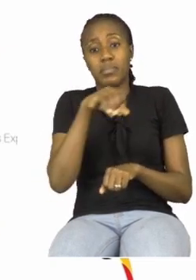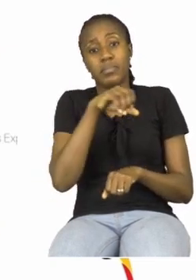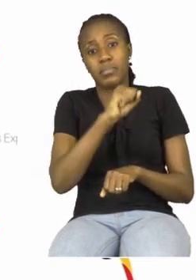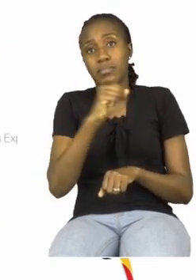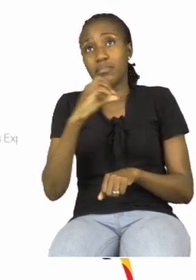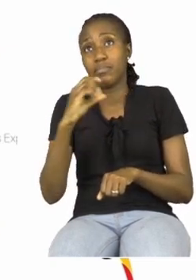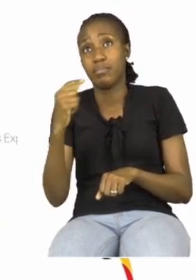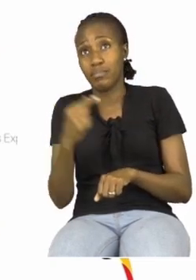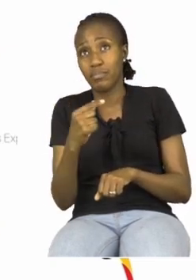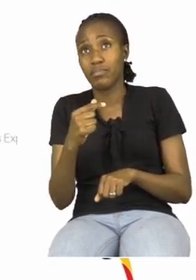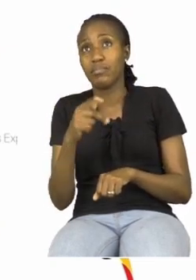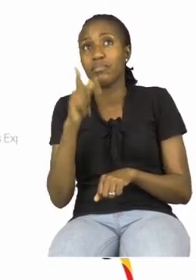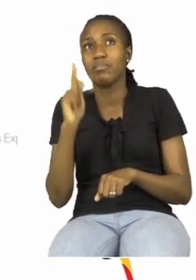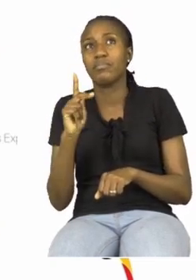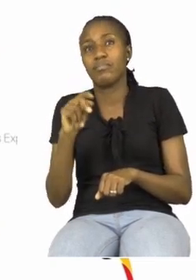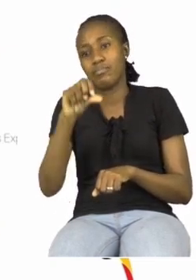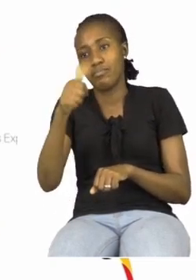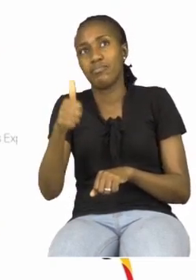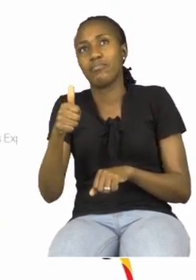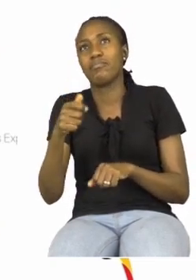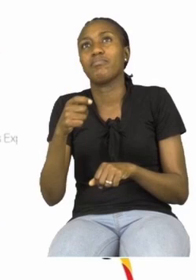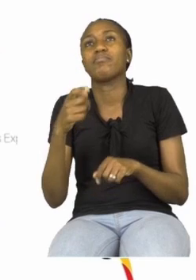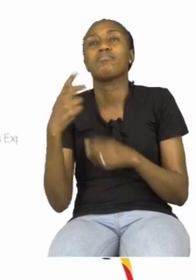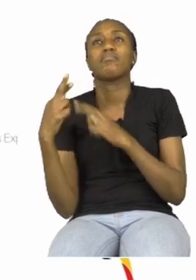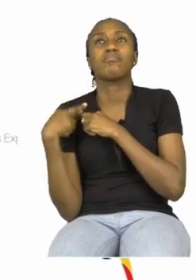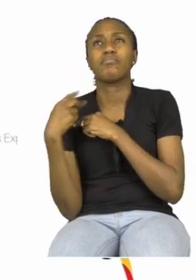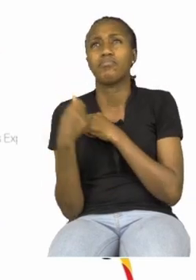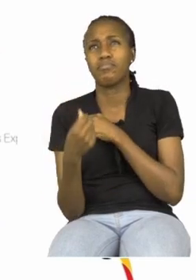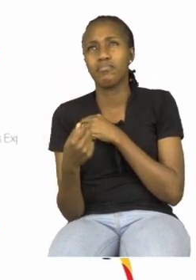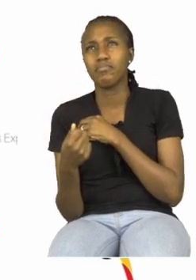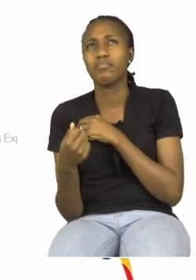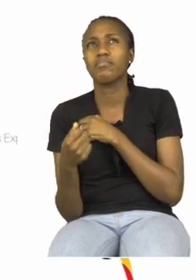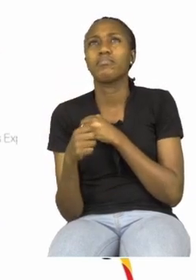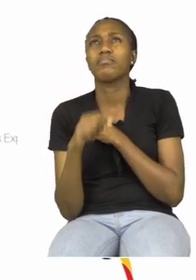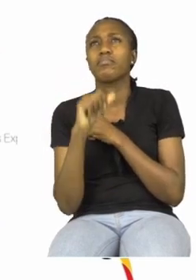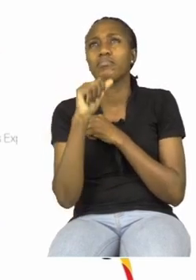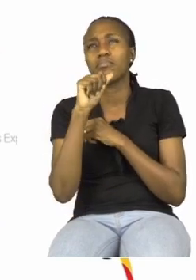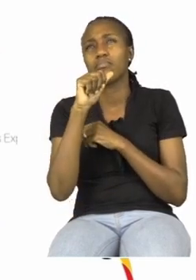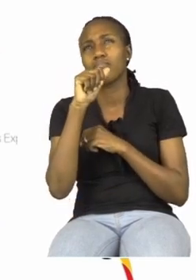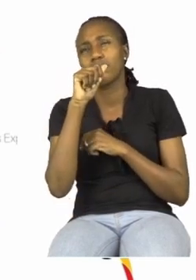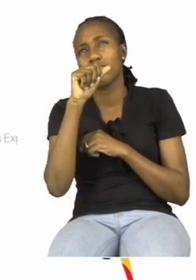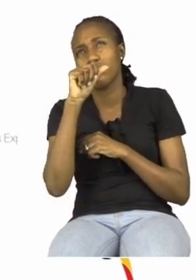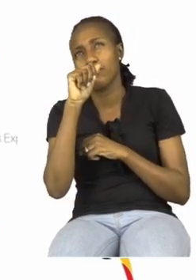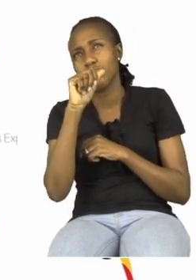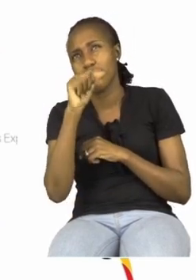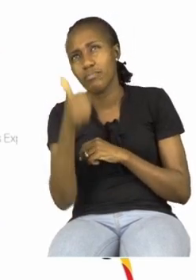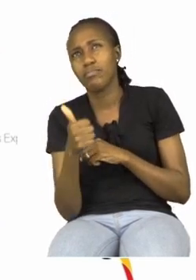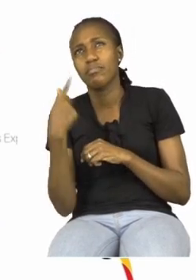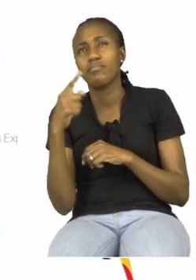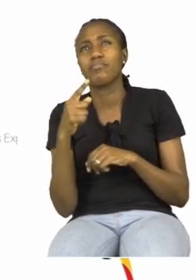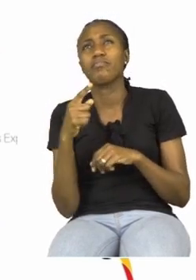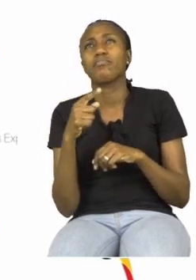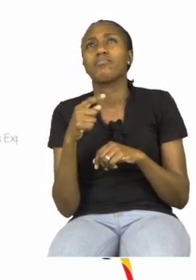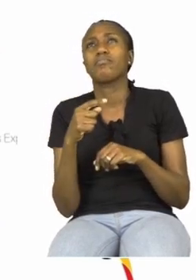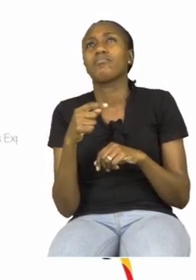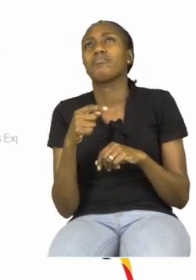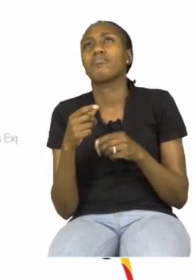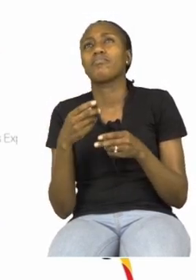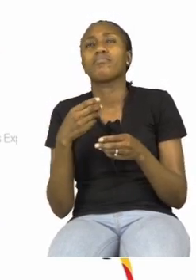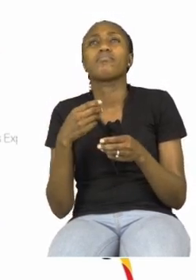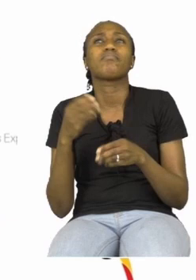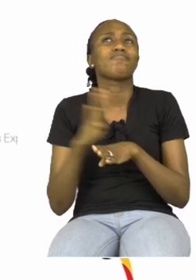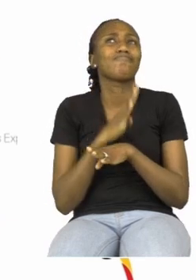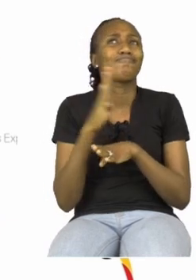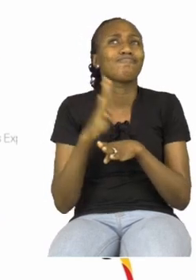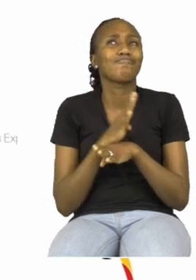And then obviously, like any federation, treasurer. And then we've got people for events and marketing, for instance, and sub-portfolios who then